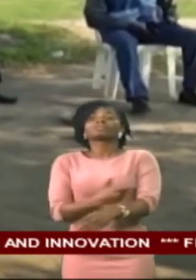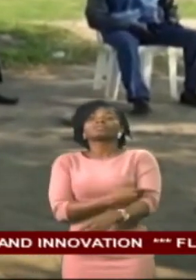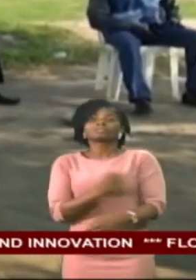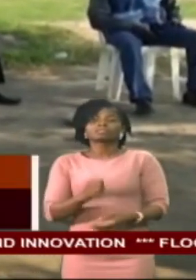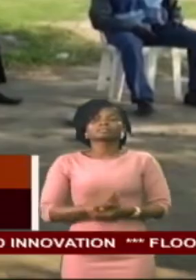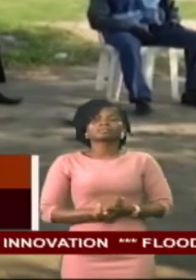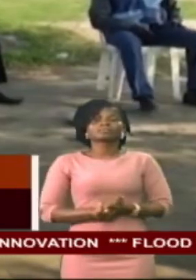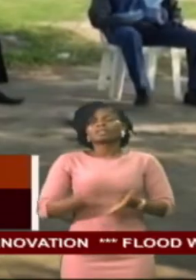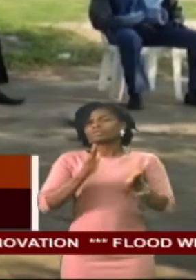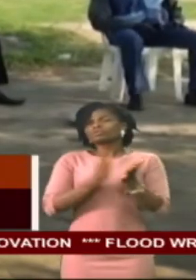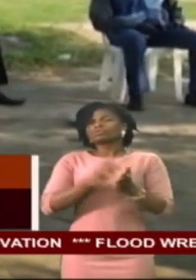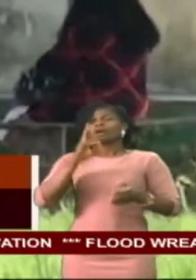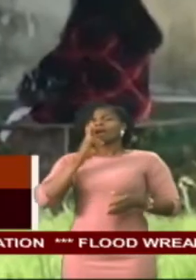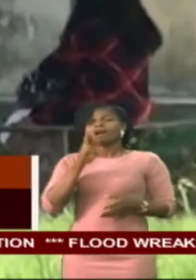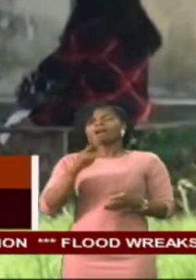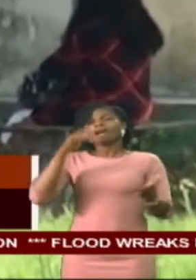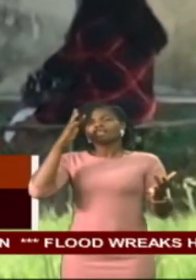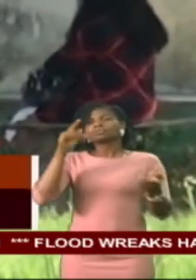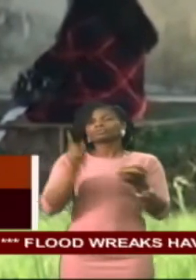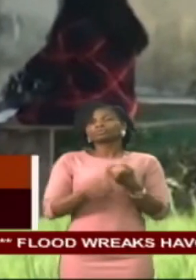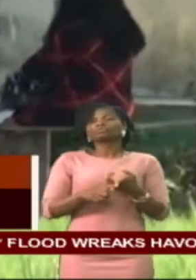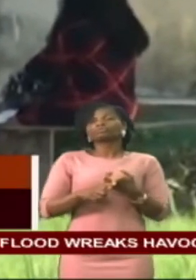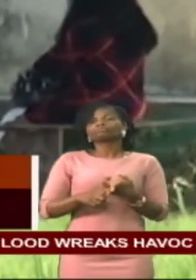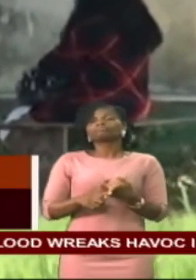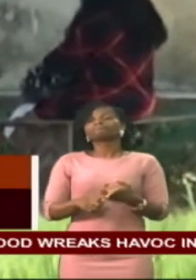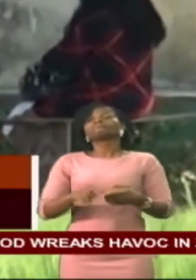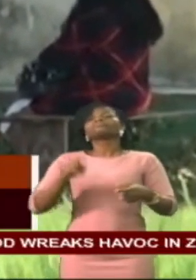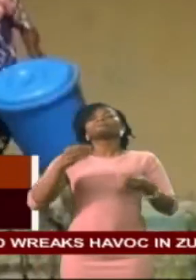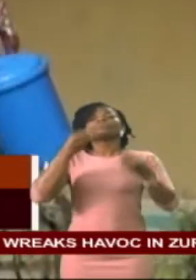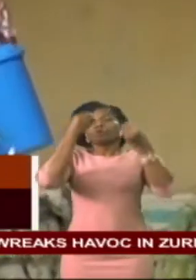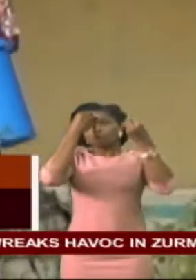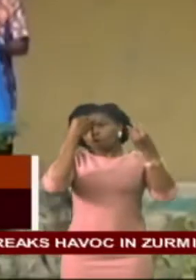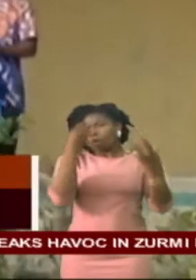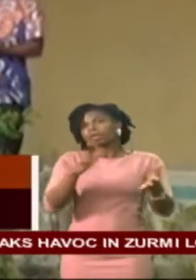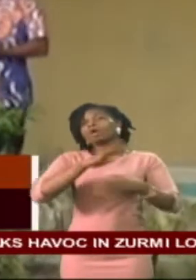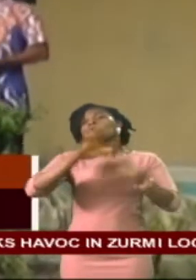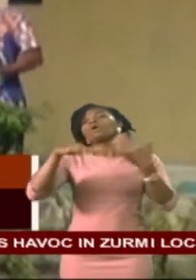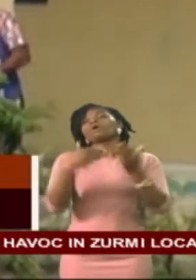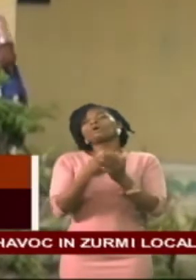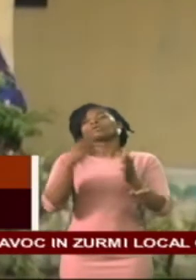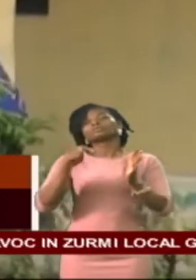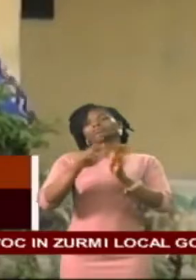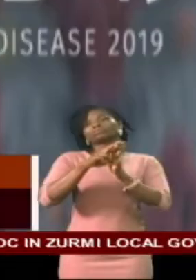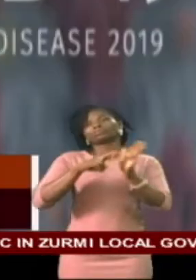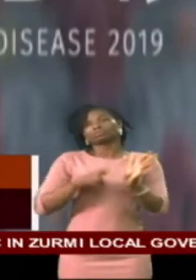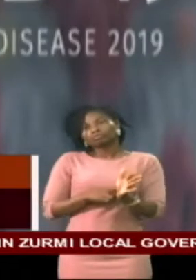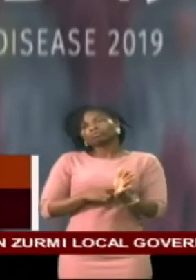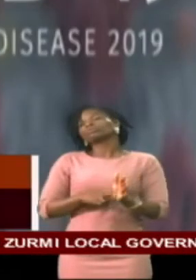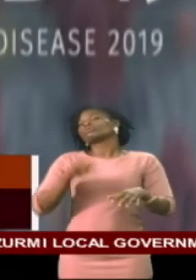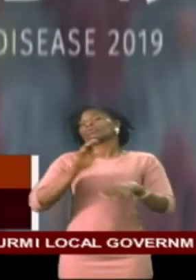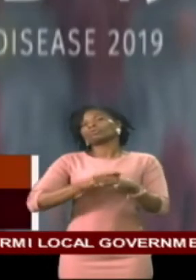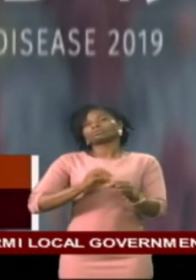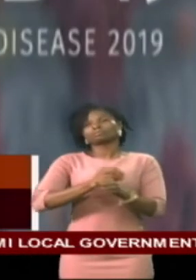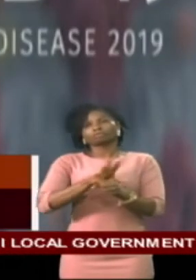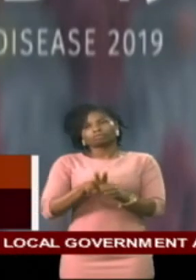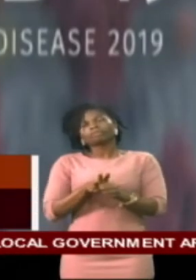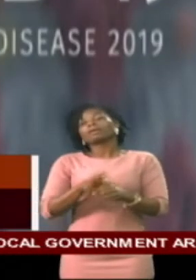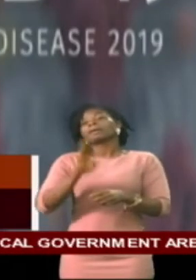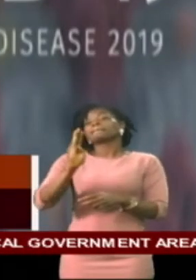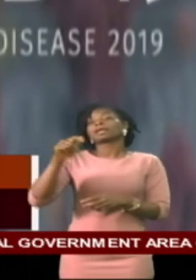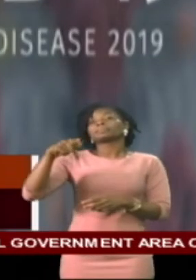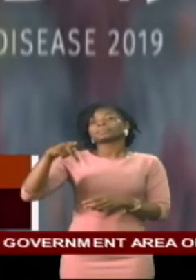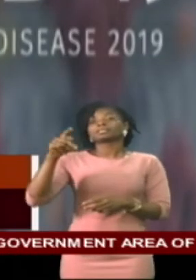are expected to adhere strictly to all guidelines and conditions stipulated to fight against COVID-19 by the PTF